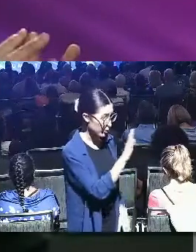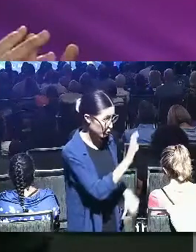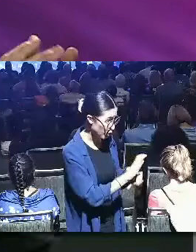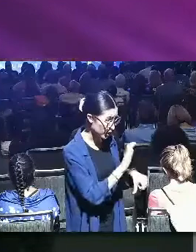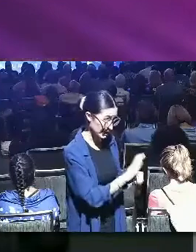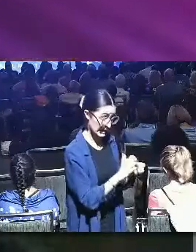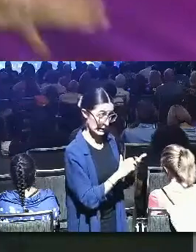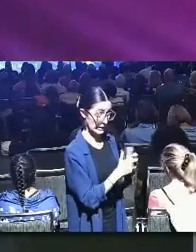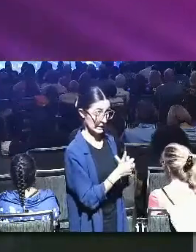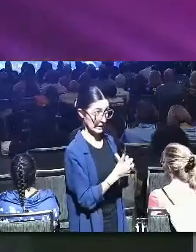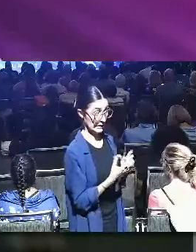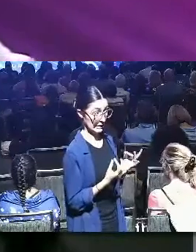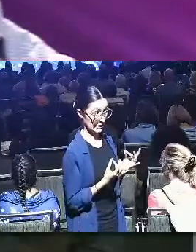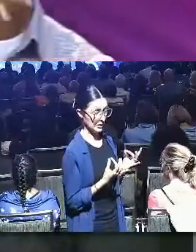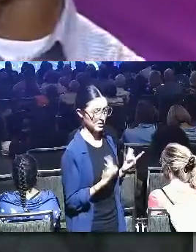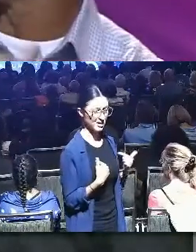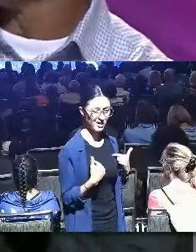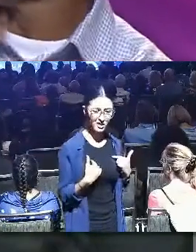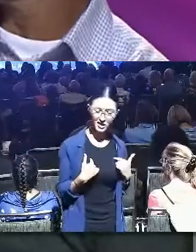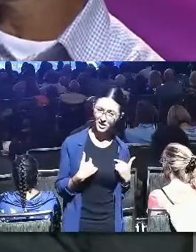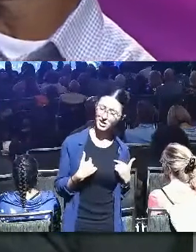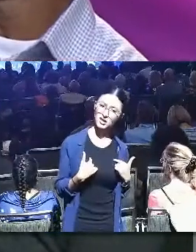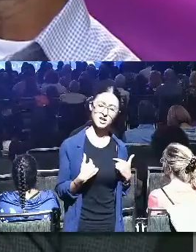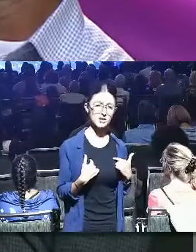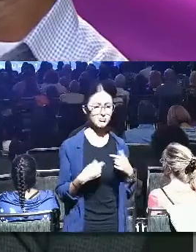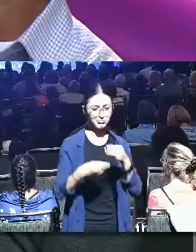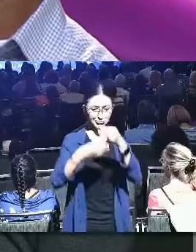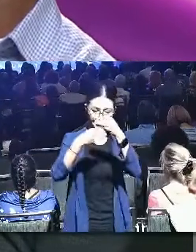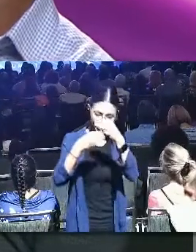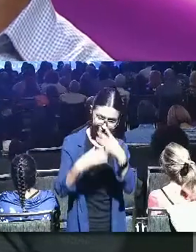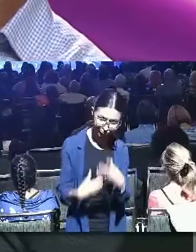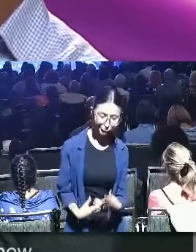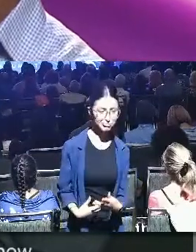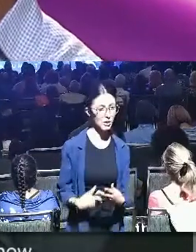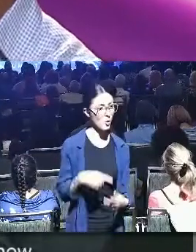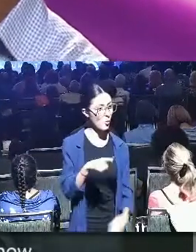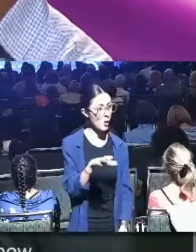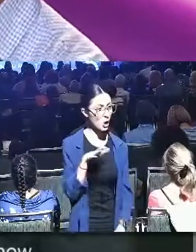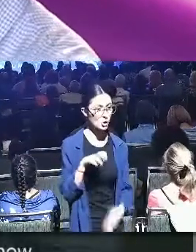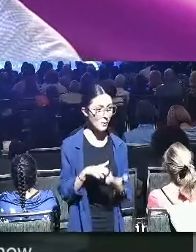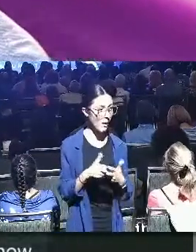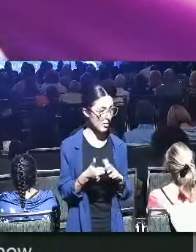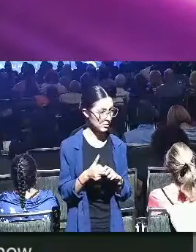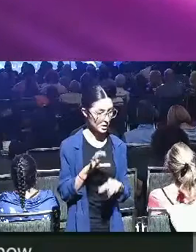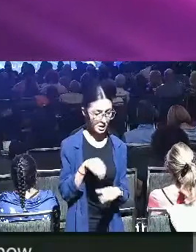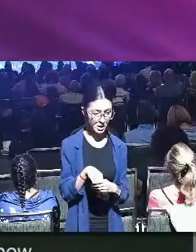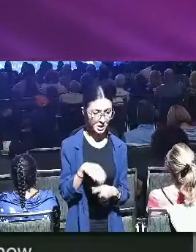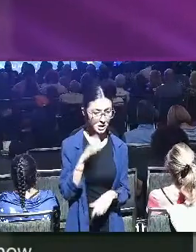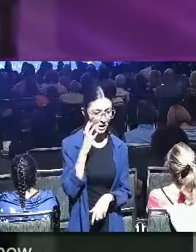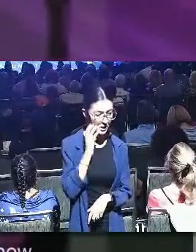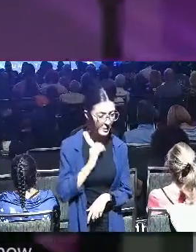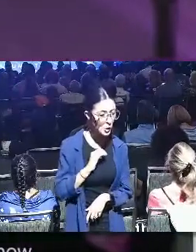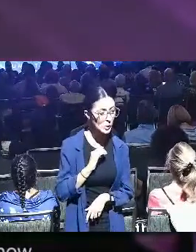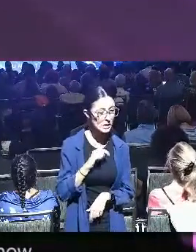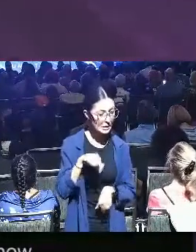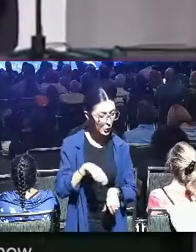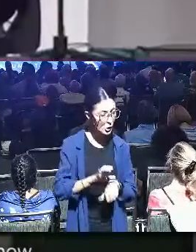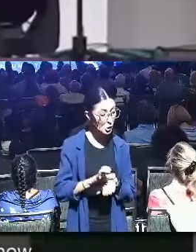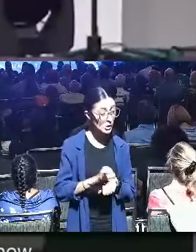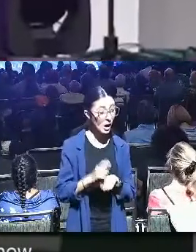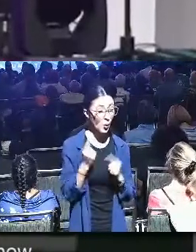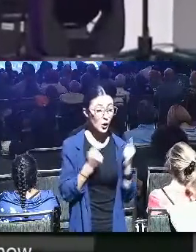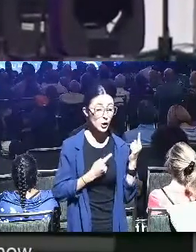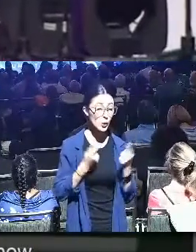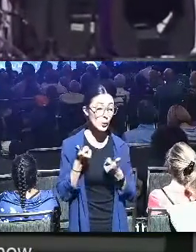I have a list of 100 problems that I know are in our church. I wonder which one he's identifying. And he pulled